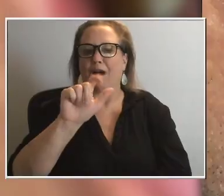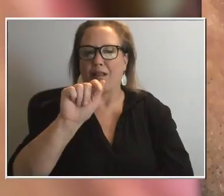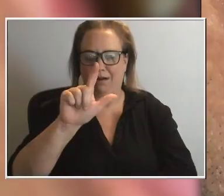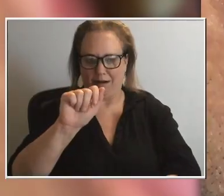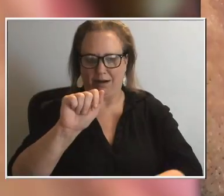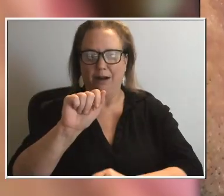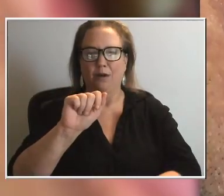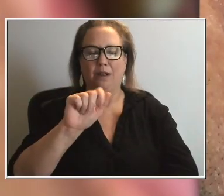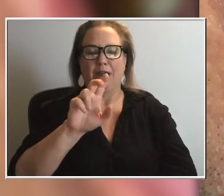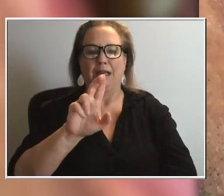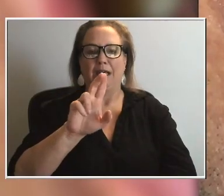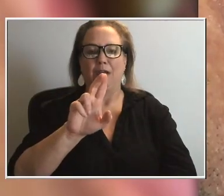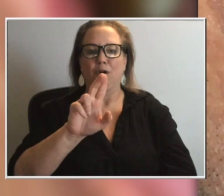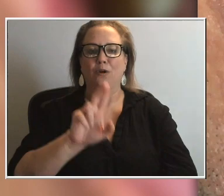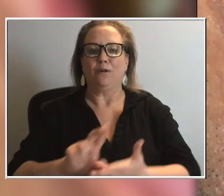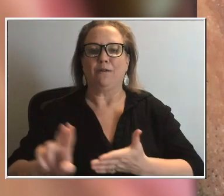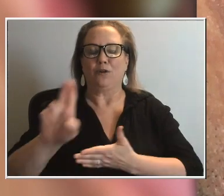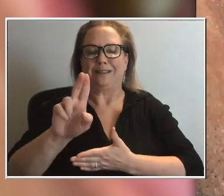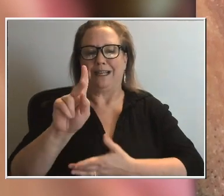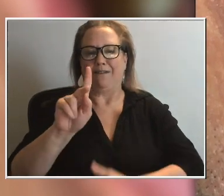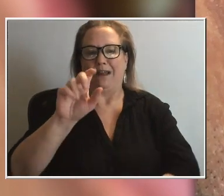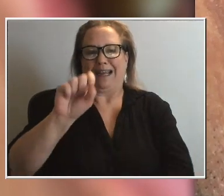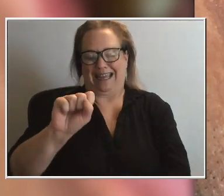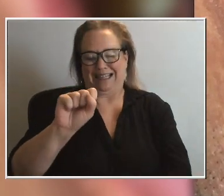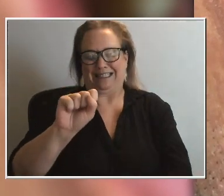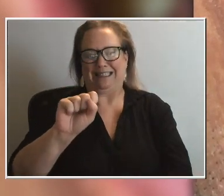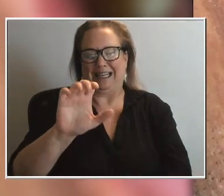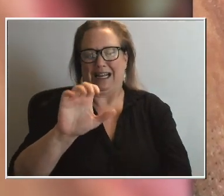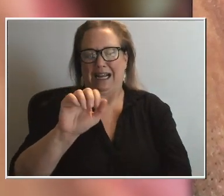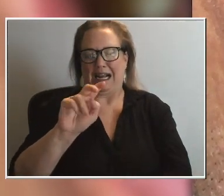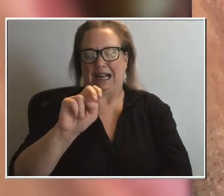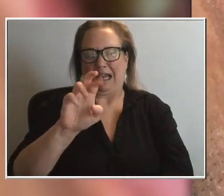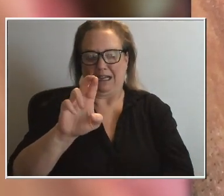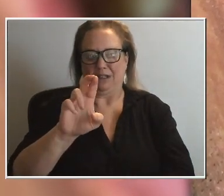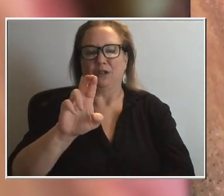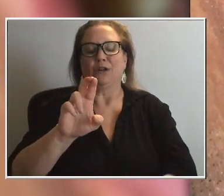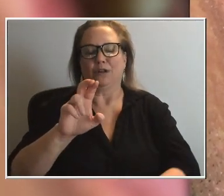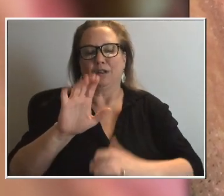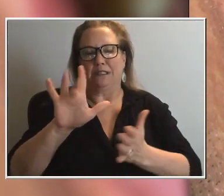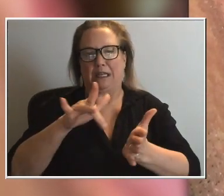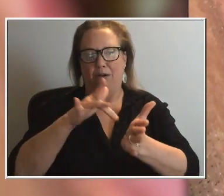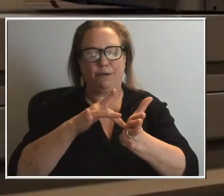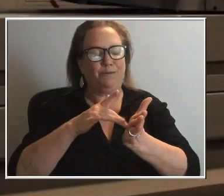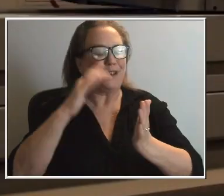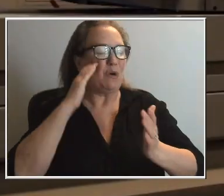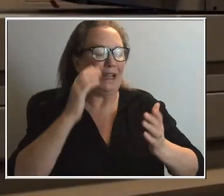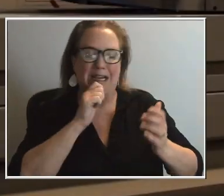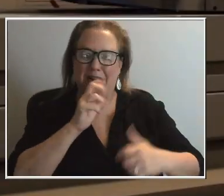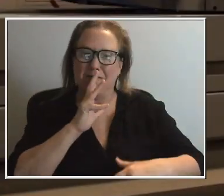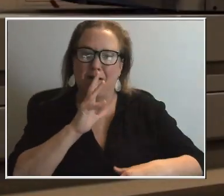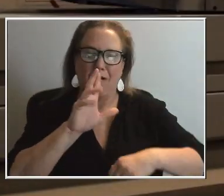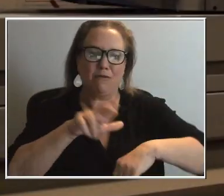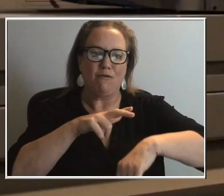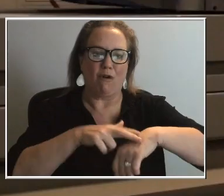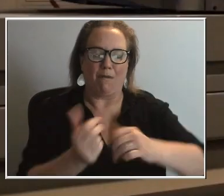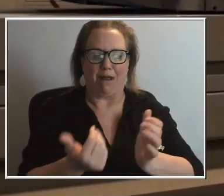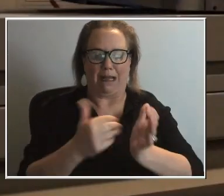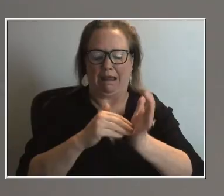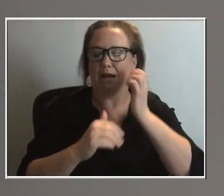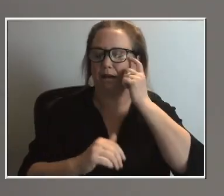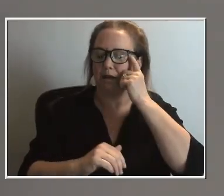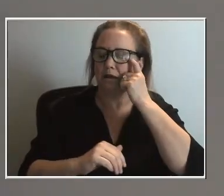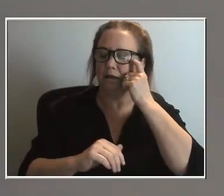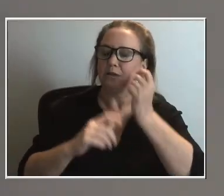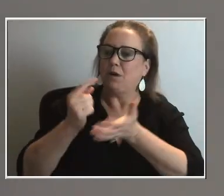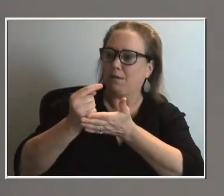Center. Concerned he may never talk normal again, they went over treatment options. The treatment options were either going to be radiation with